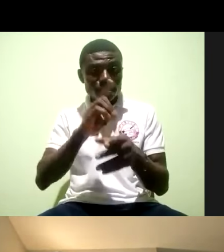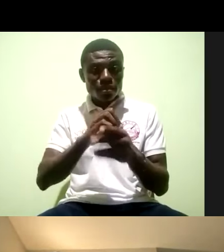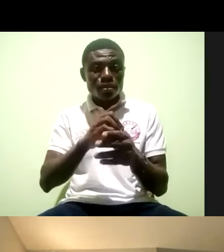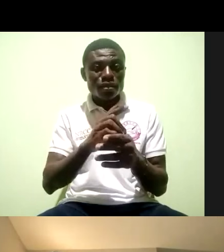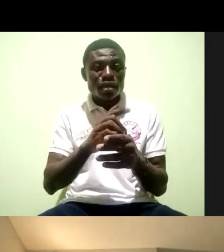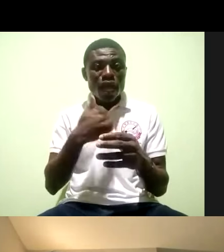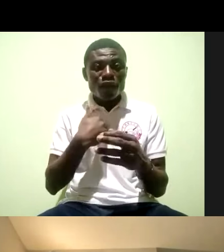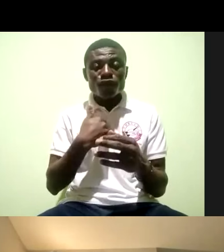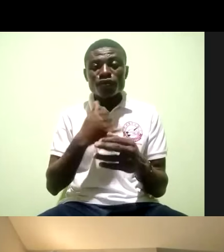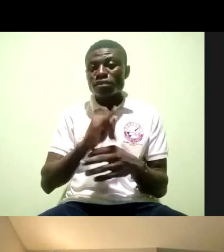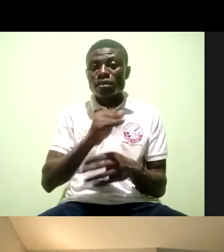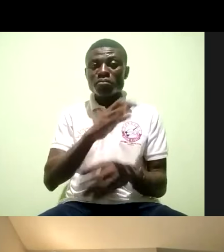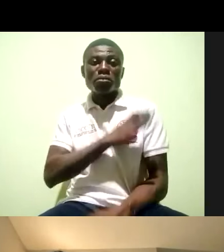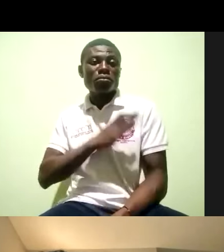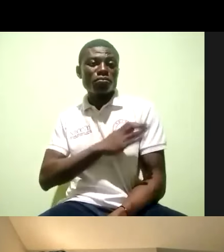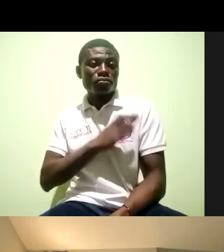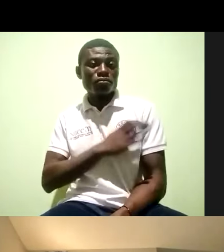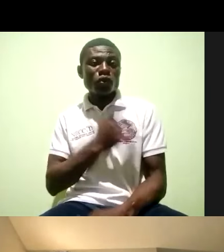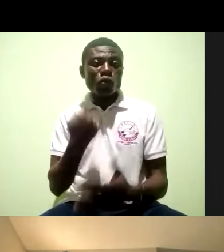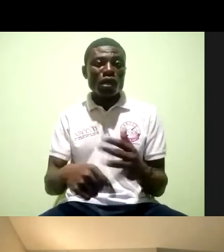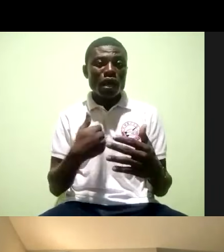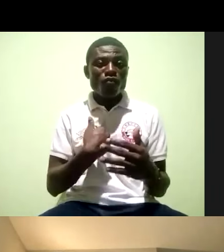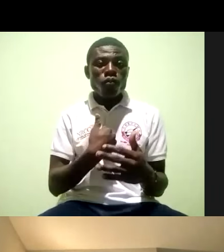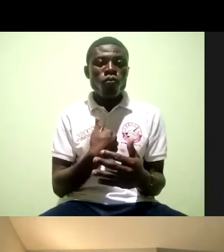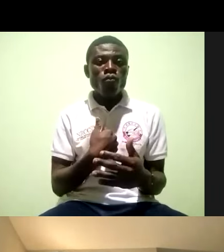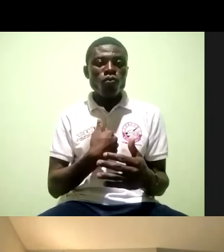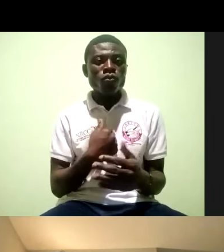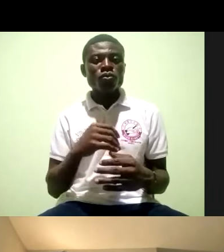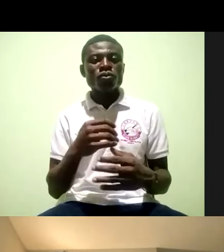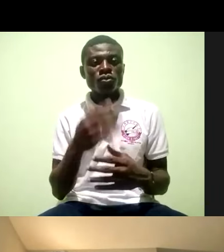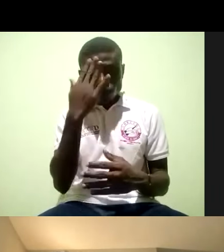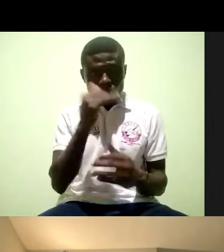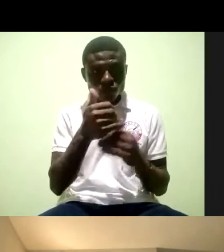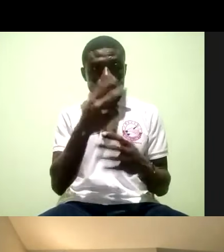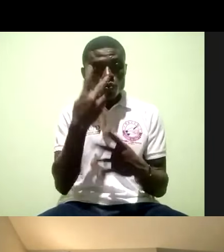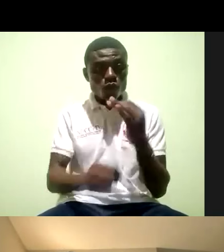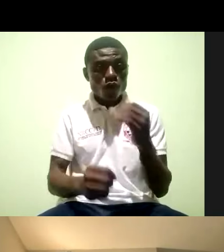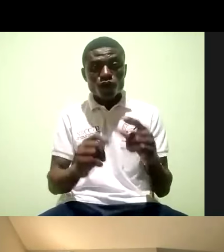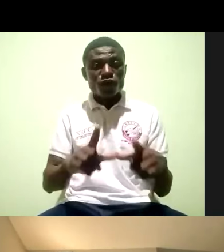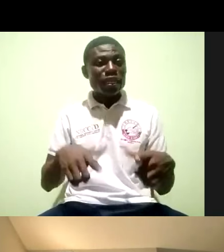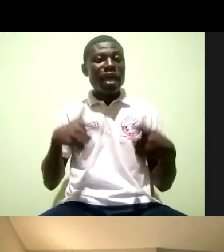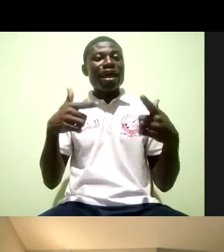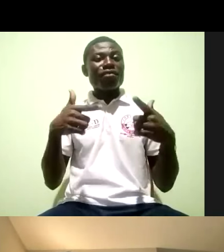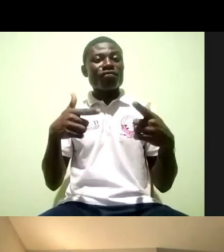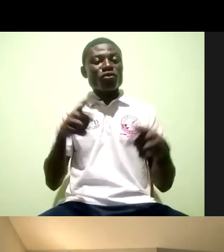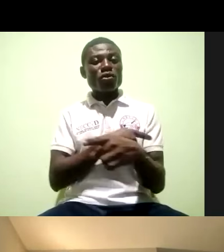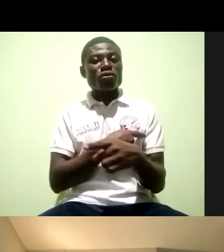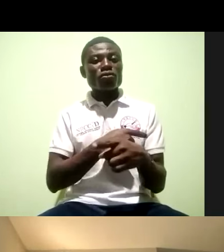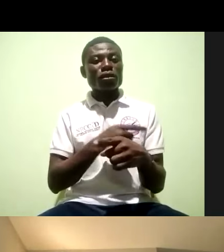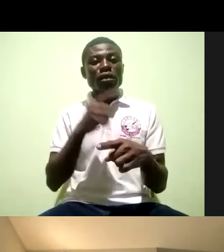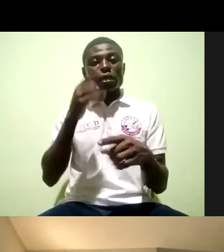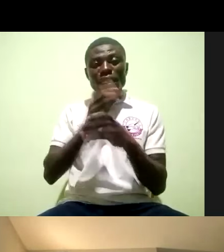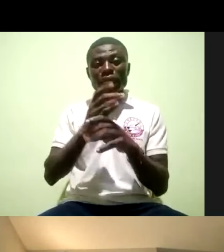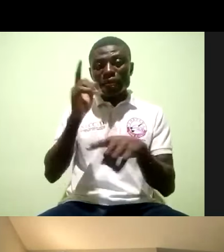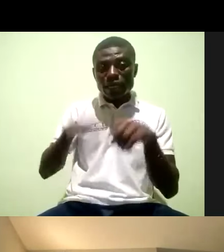uh, like related? What are the common characteristics there? Both are lifelong conditions. Neither has a cure. Both